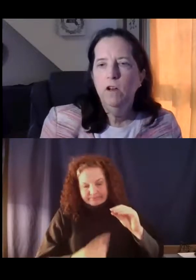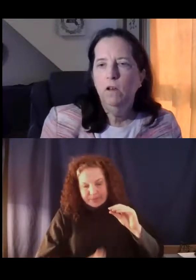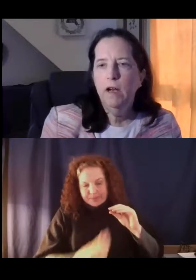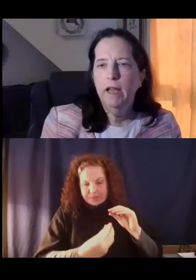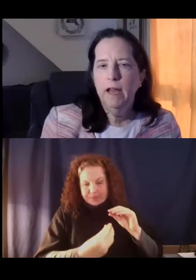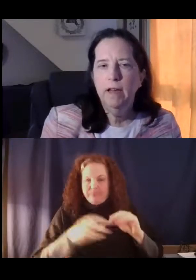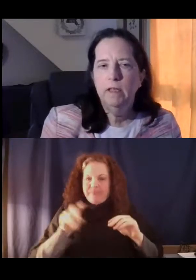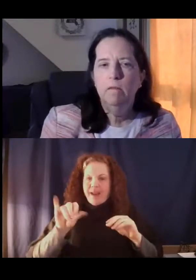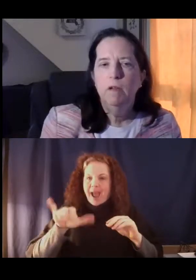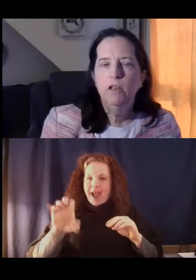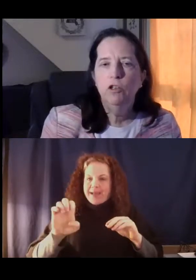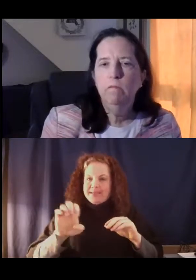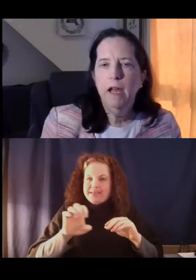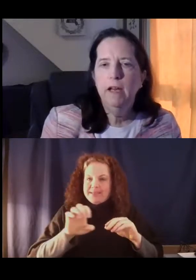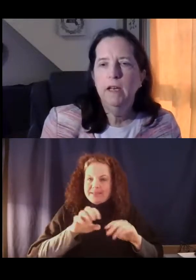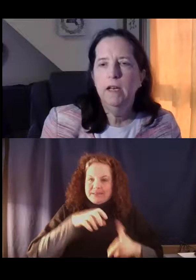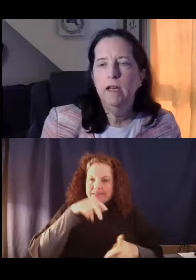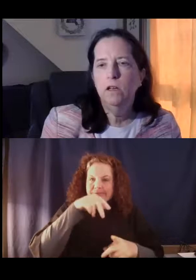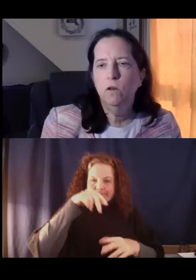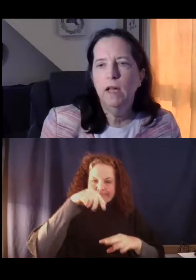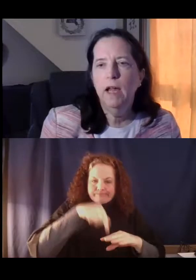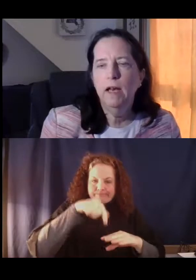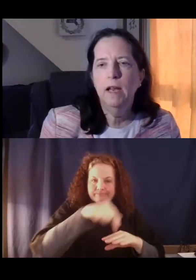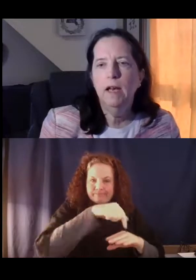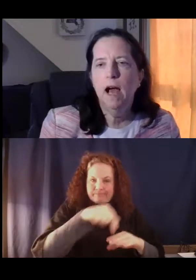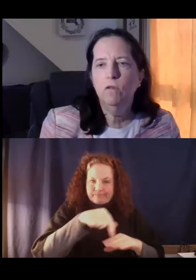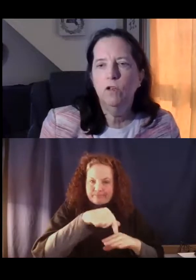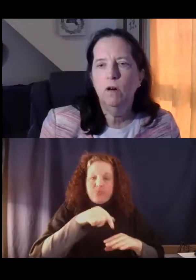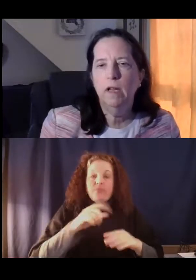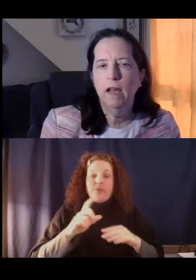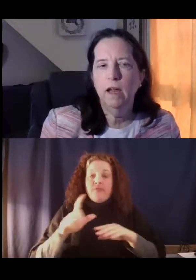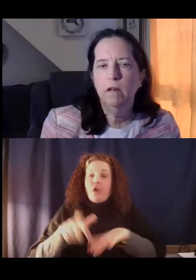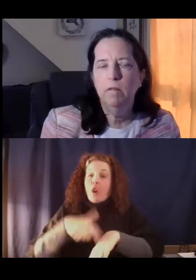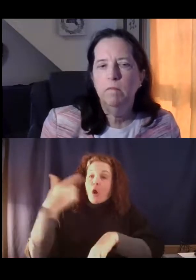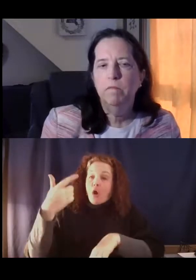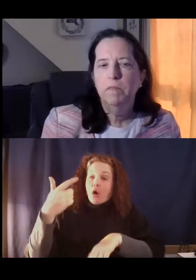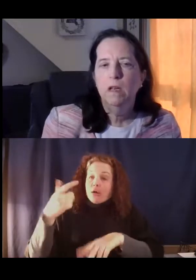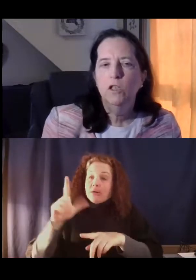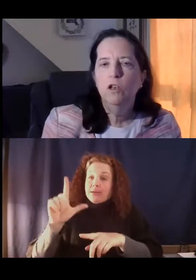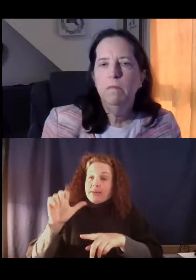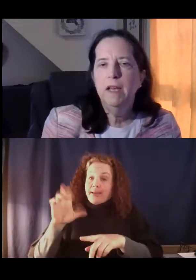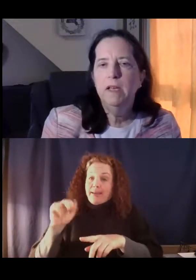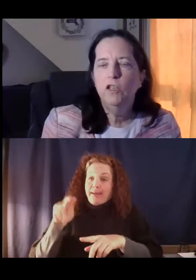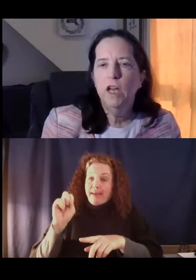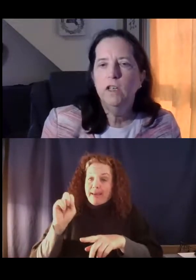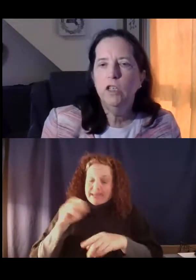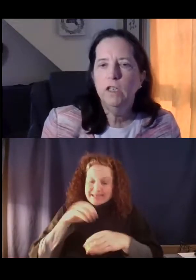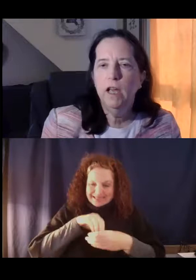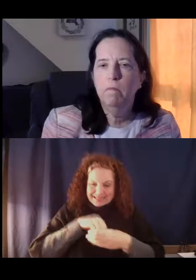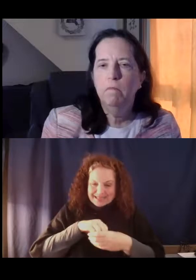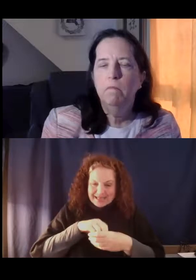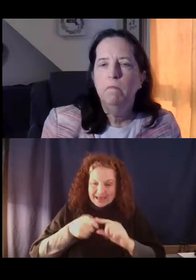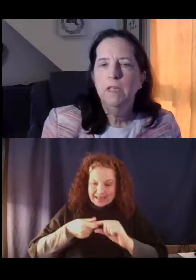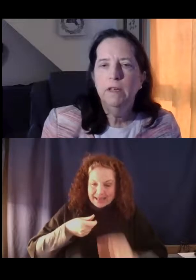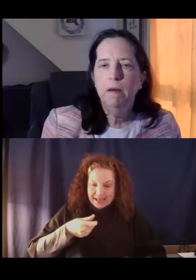For your long canes, you may need an indoor cane and an outdoor cane. So you may need to change the